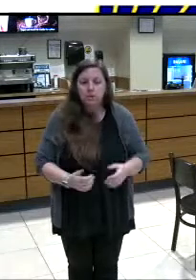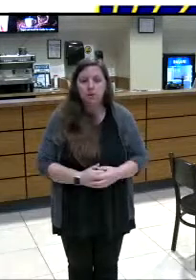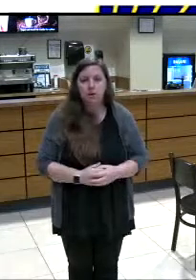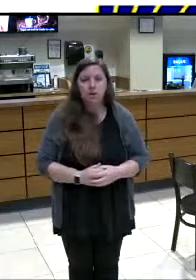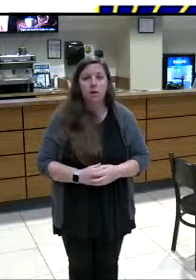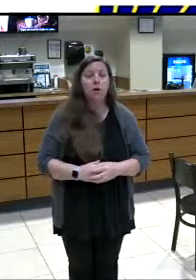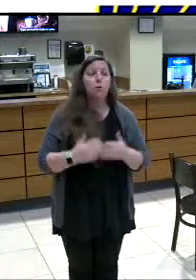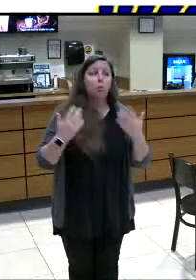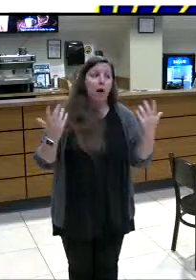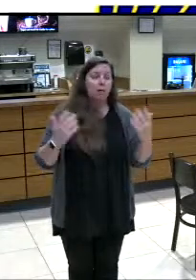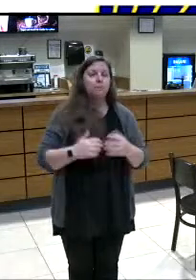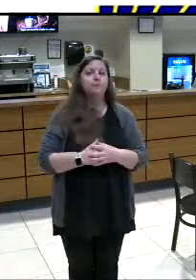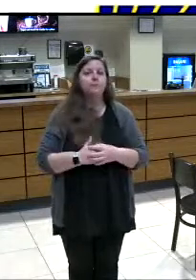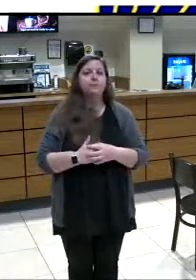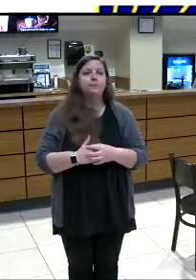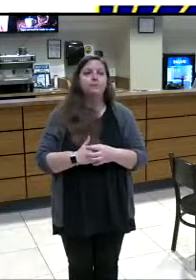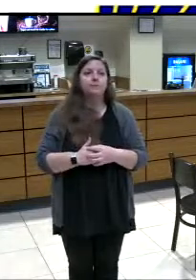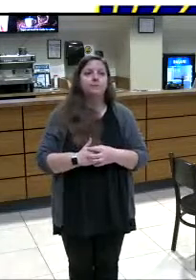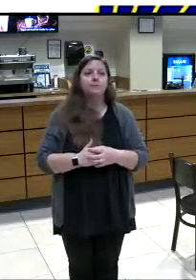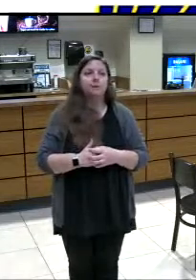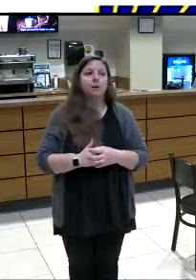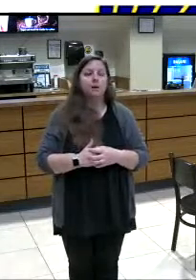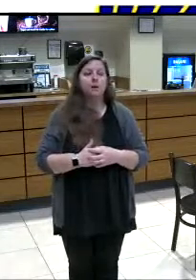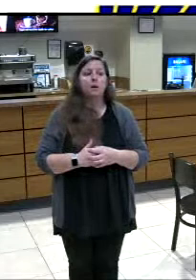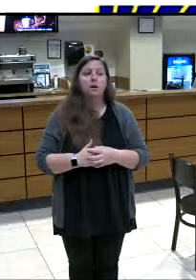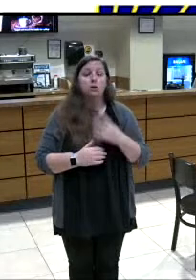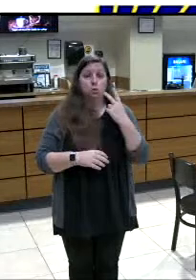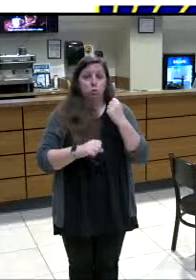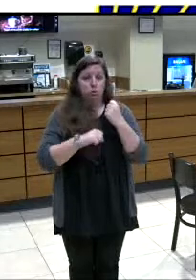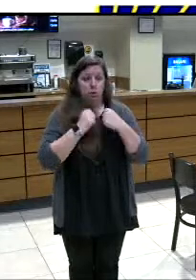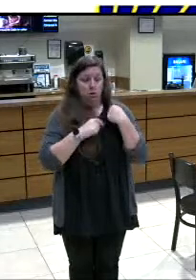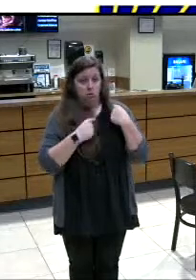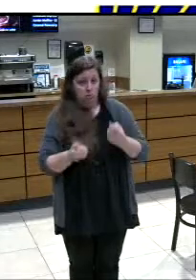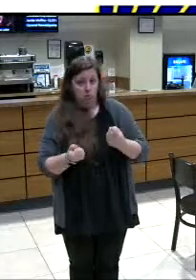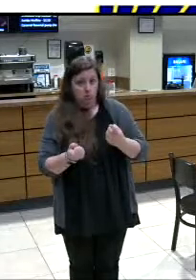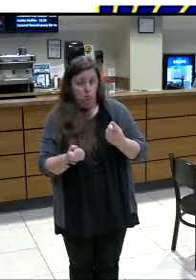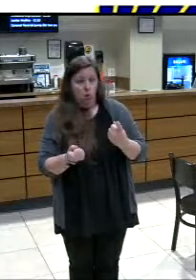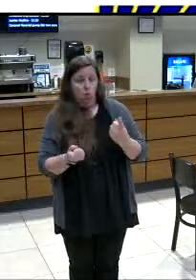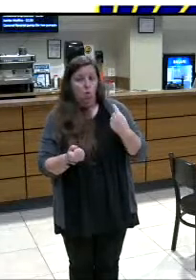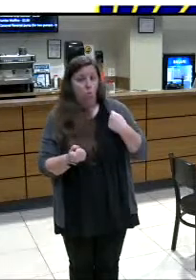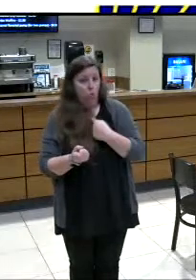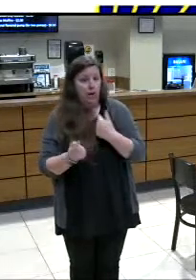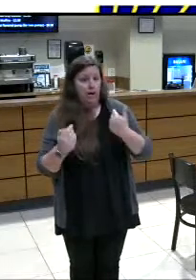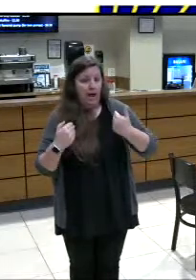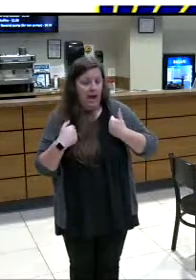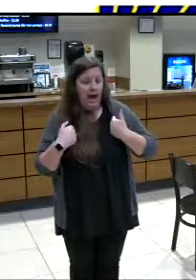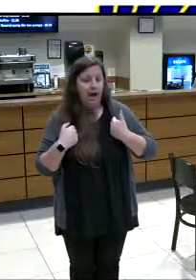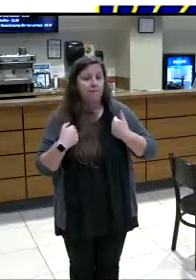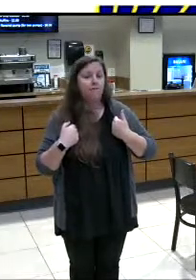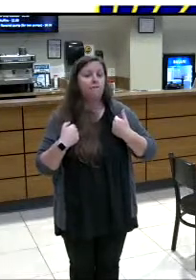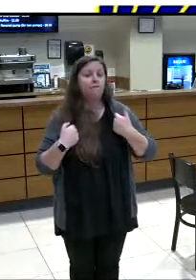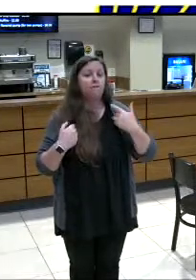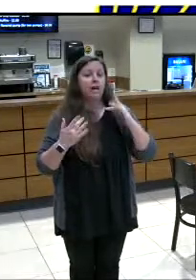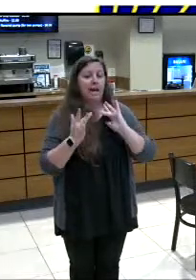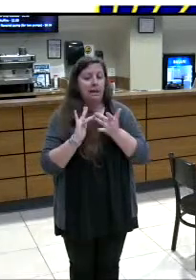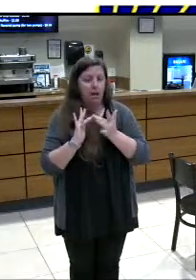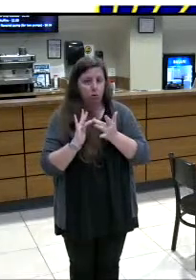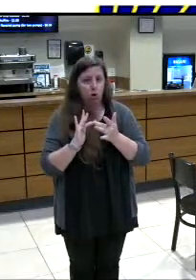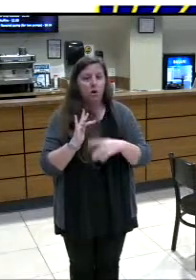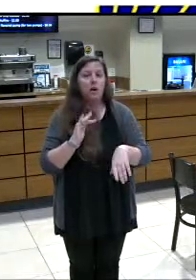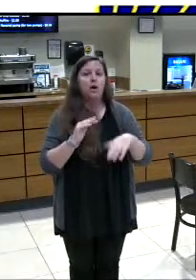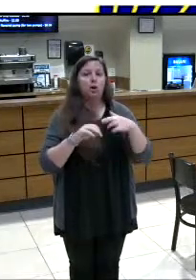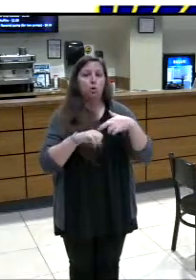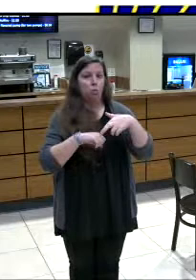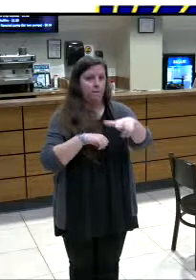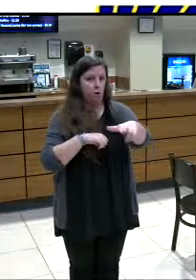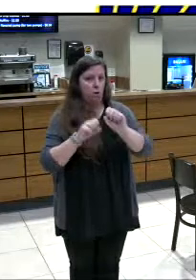we have, within the last 2 years, we now have an electronic referral system, and it's referred